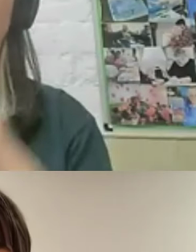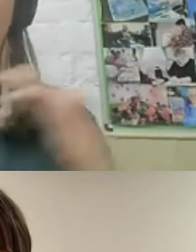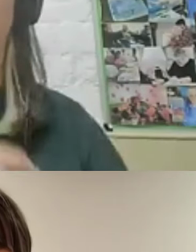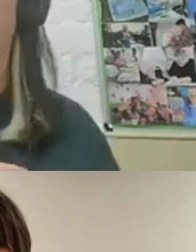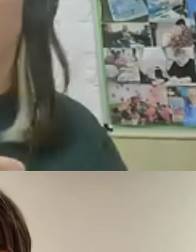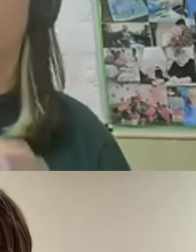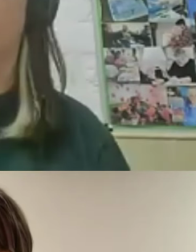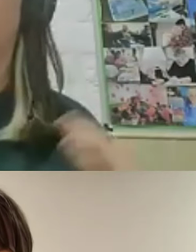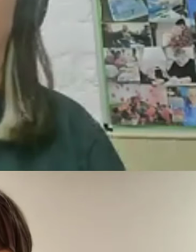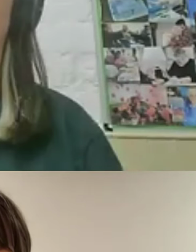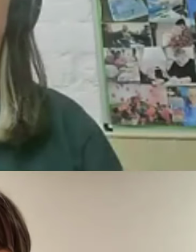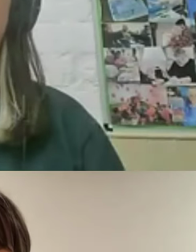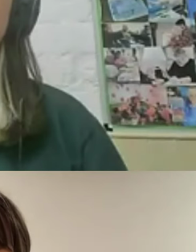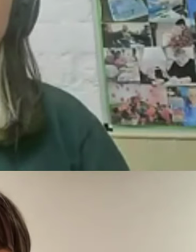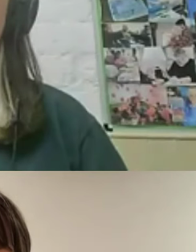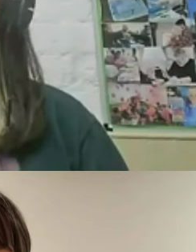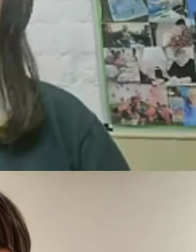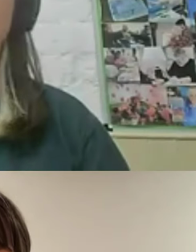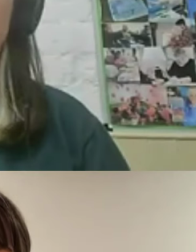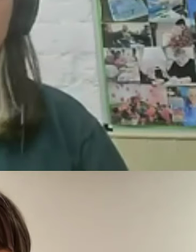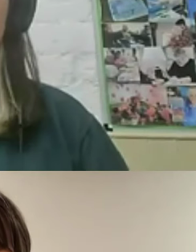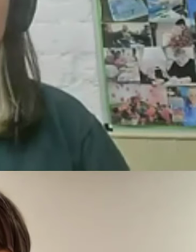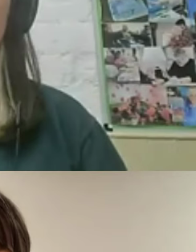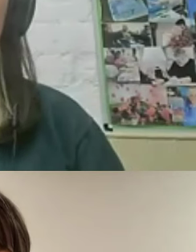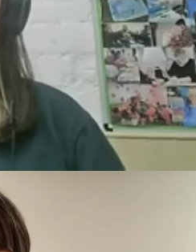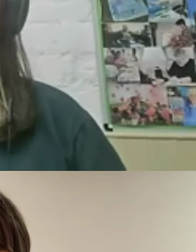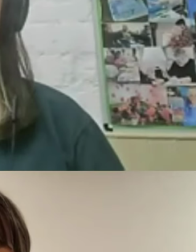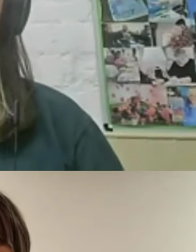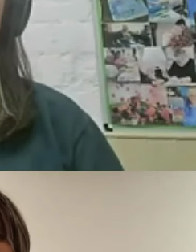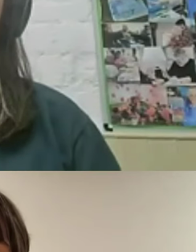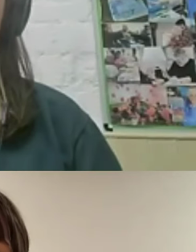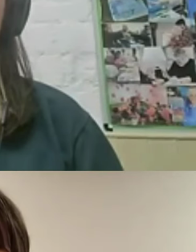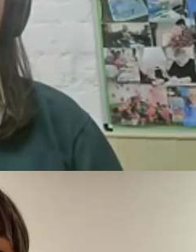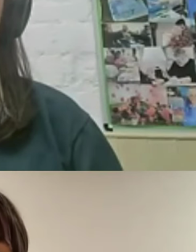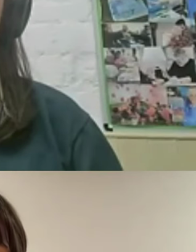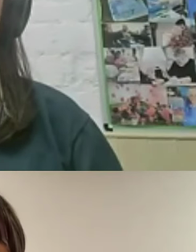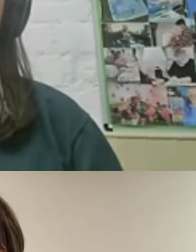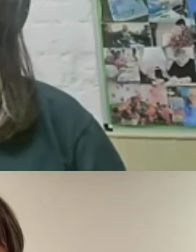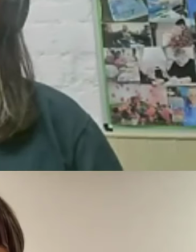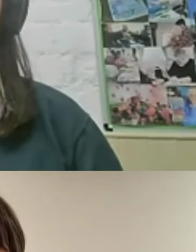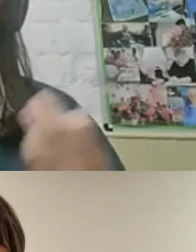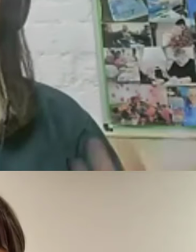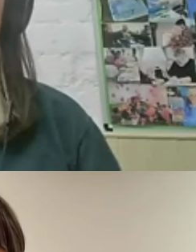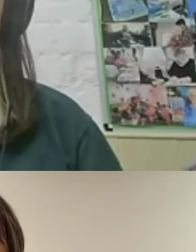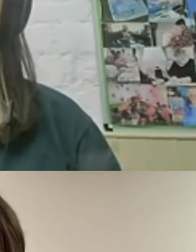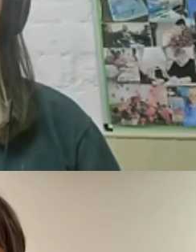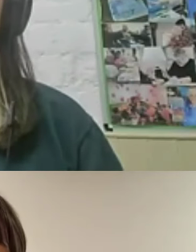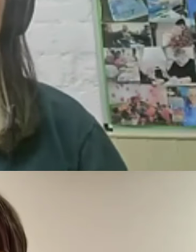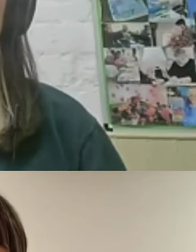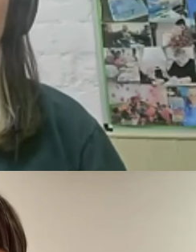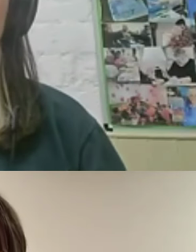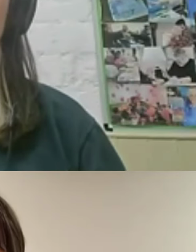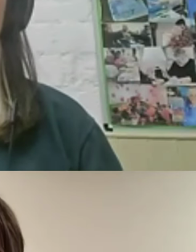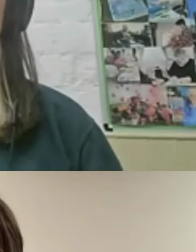big organisation or small organisation. So I think there is a conversation around that needs opening up and thinking what would be the best way